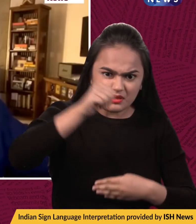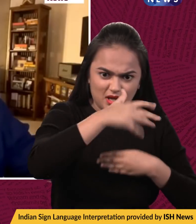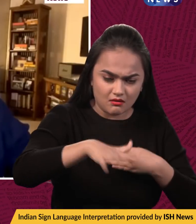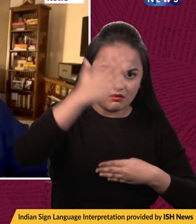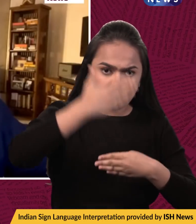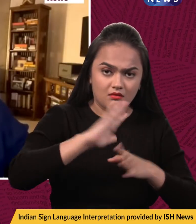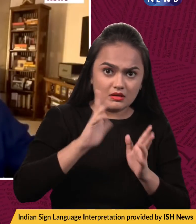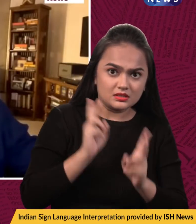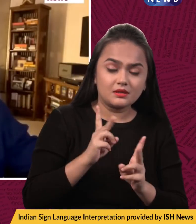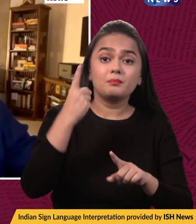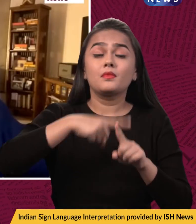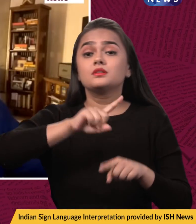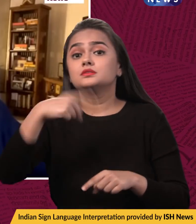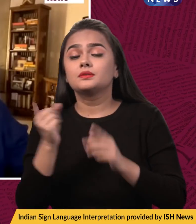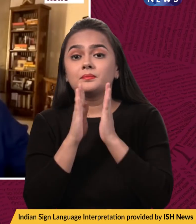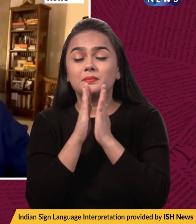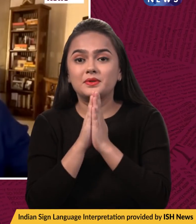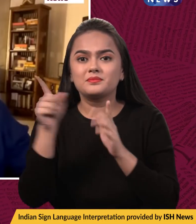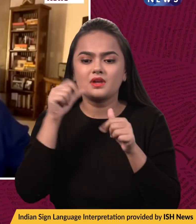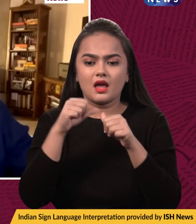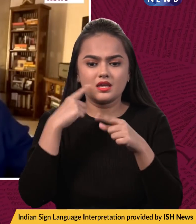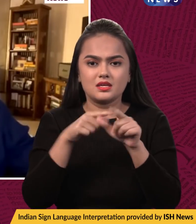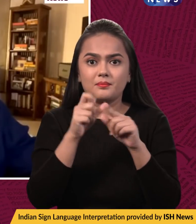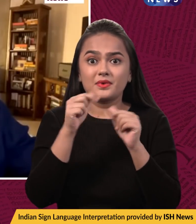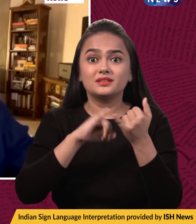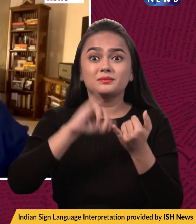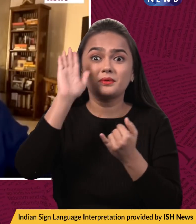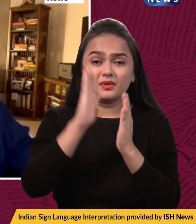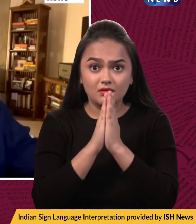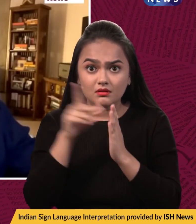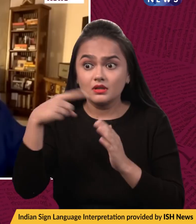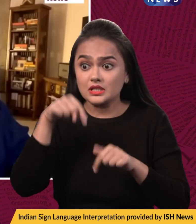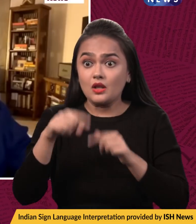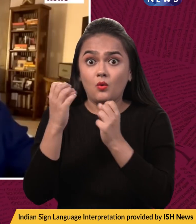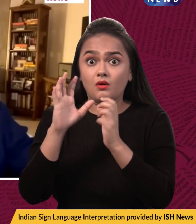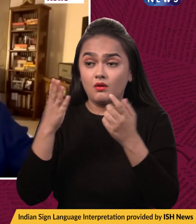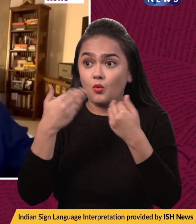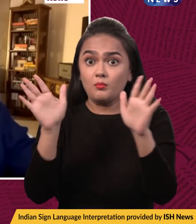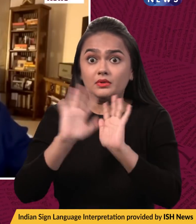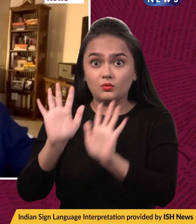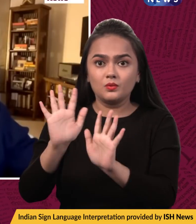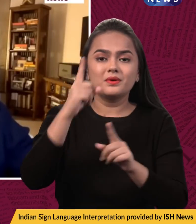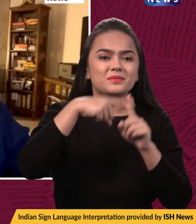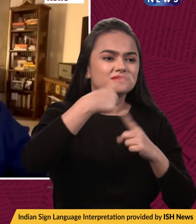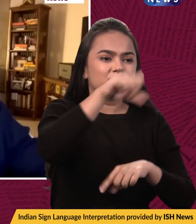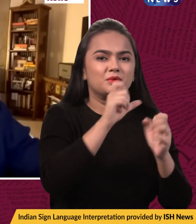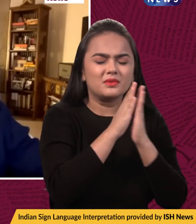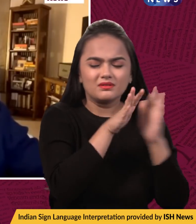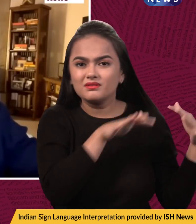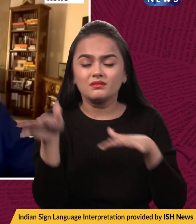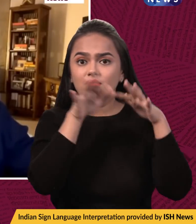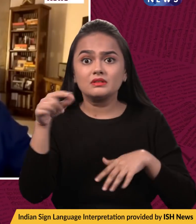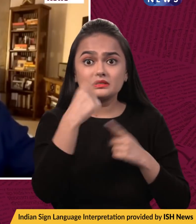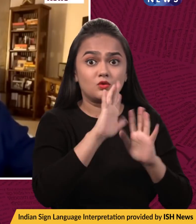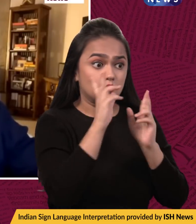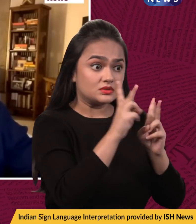needed. The pilgrimage to the Ayyappa temple in Sabarimala has been put on hold, and devotees have been instructed not to